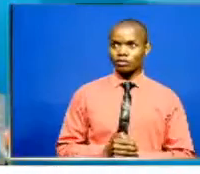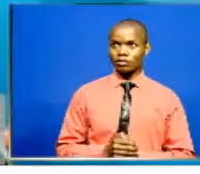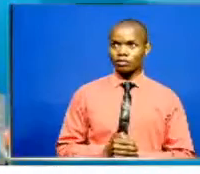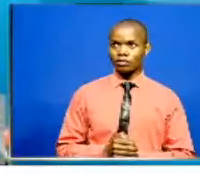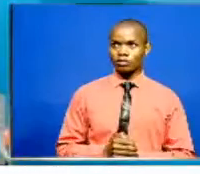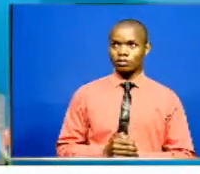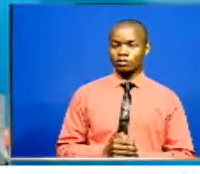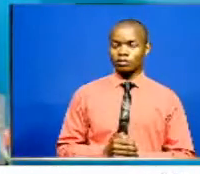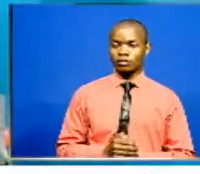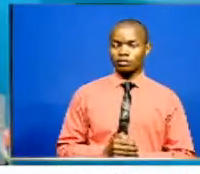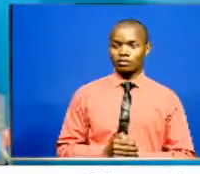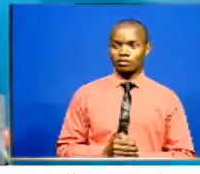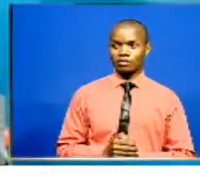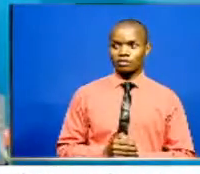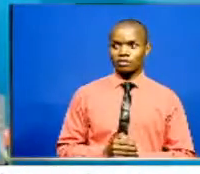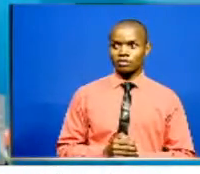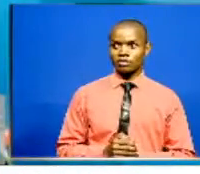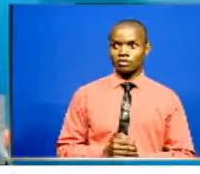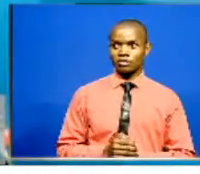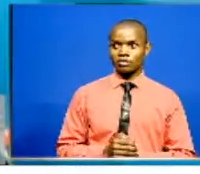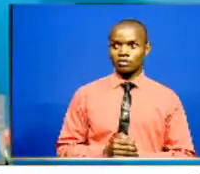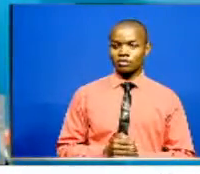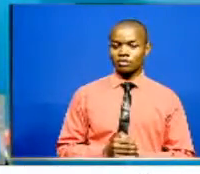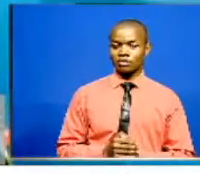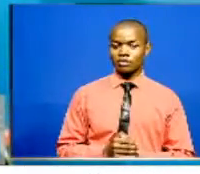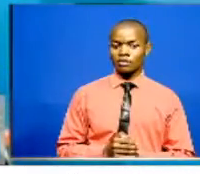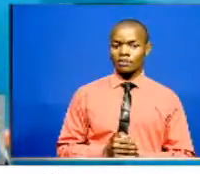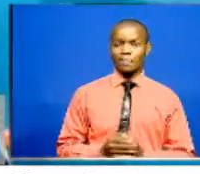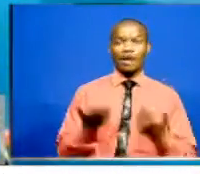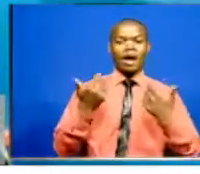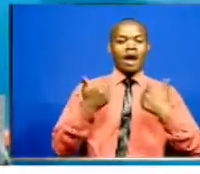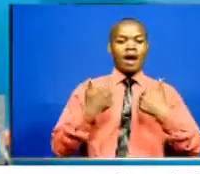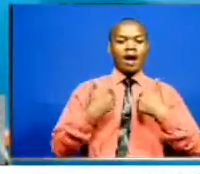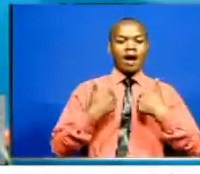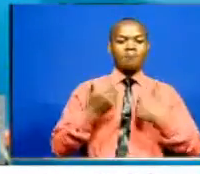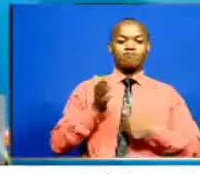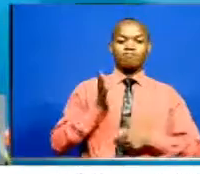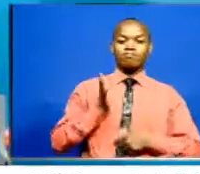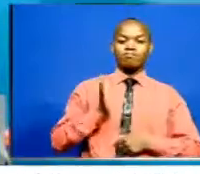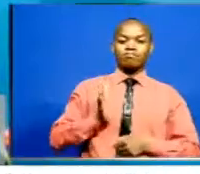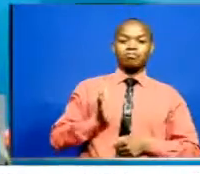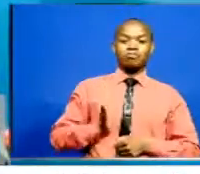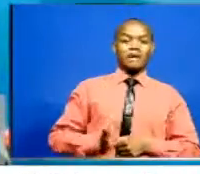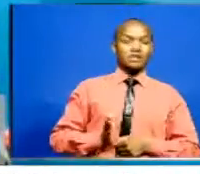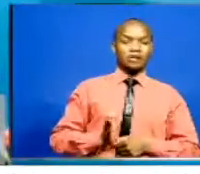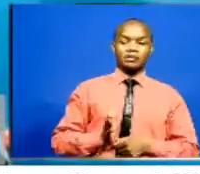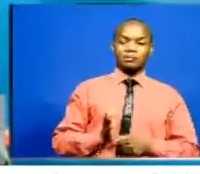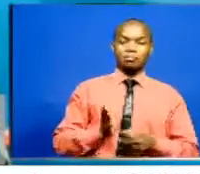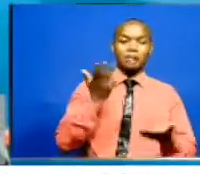Mm-hmm. You know, nobody has predicted the COVID-19 pandemic.